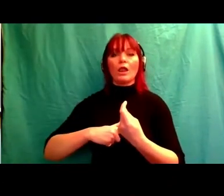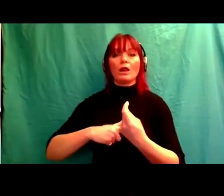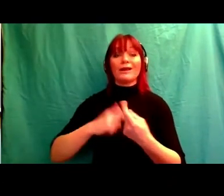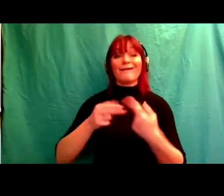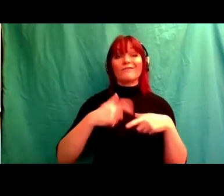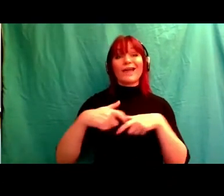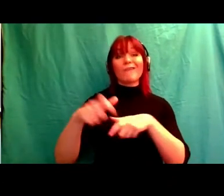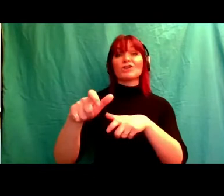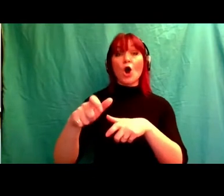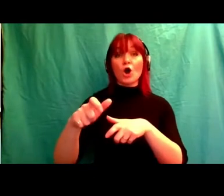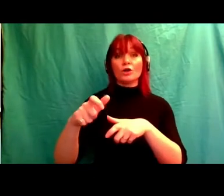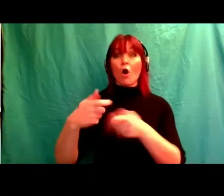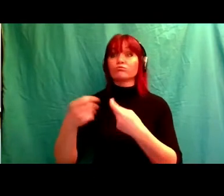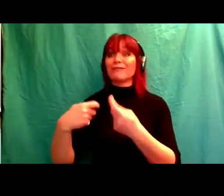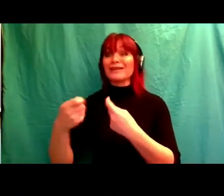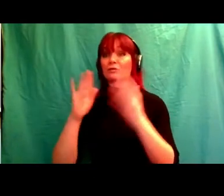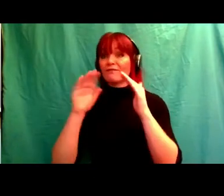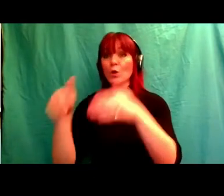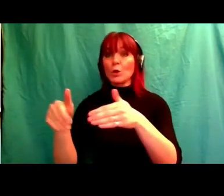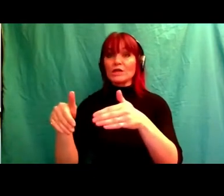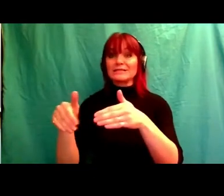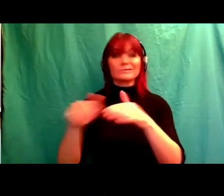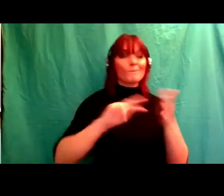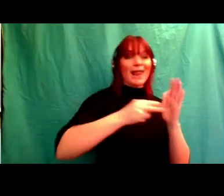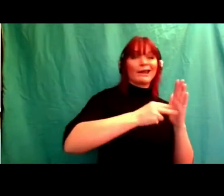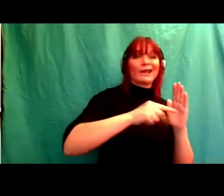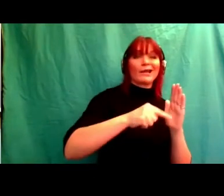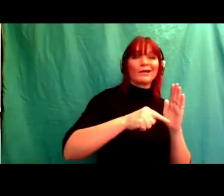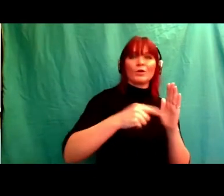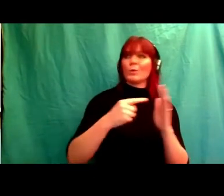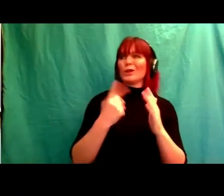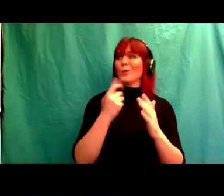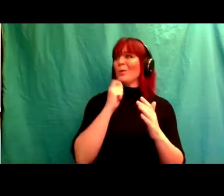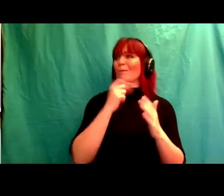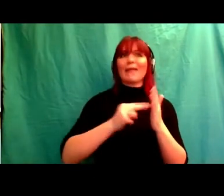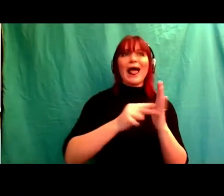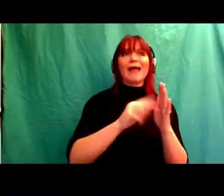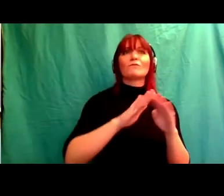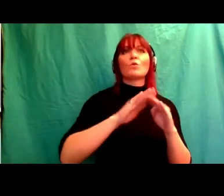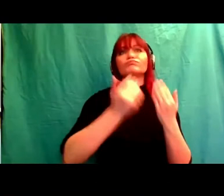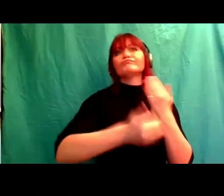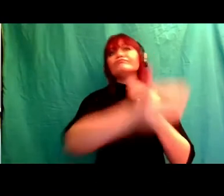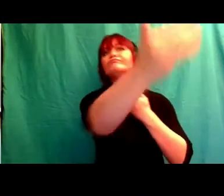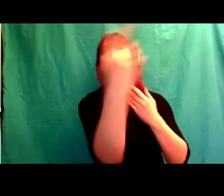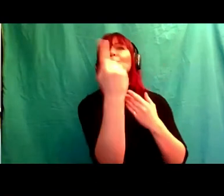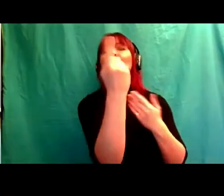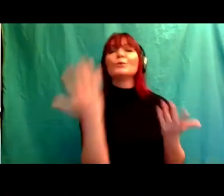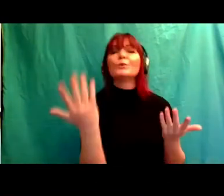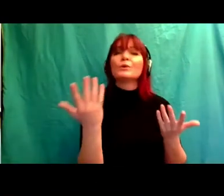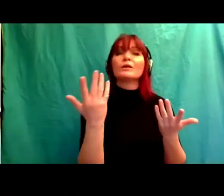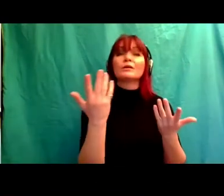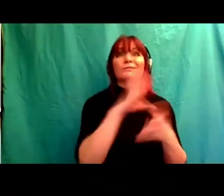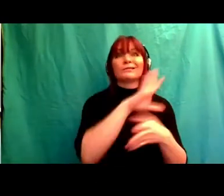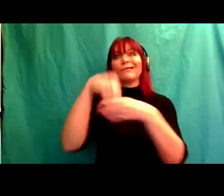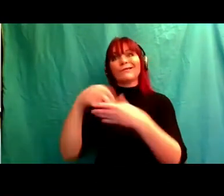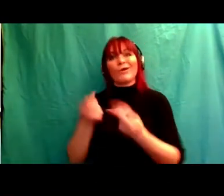two, it just shows the opportunity cost of who's going to be doing the planning for the long term. And then on what you say, every time you talk